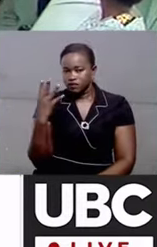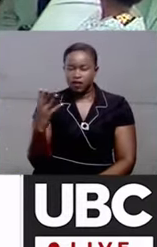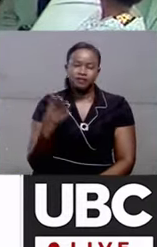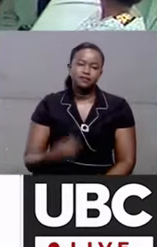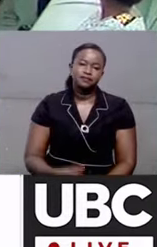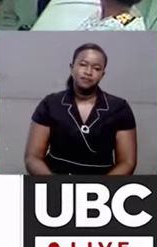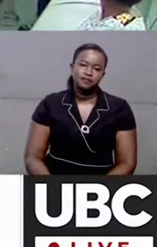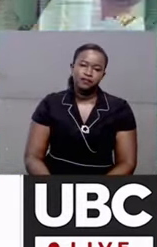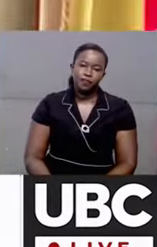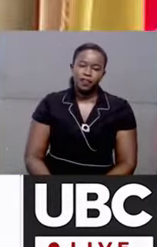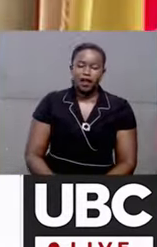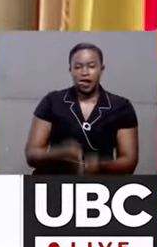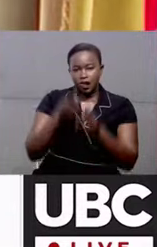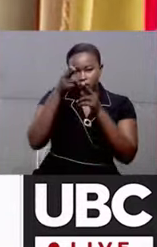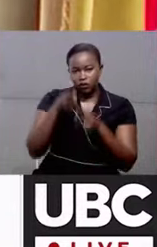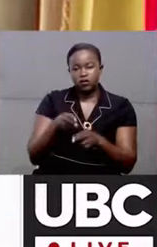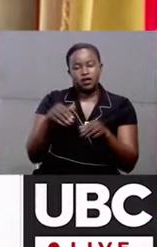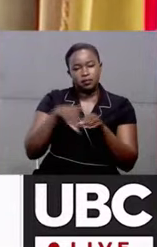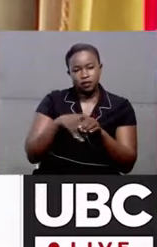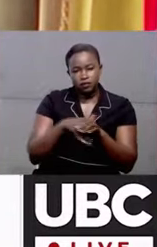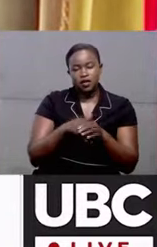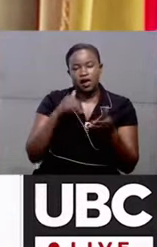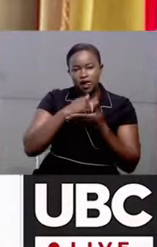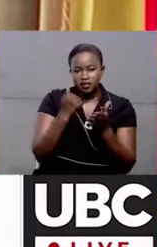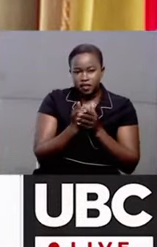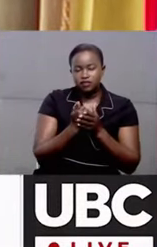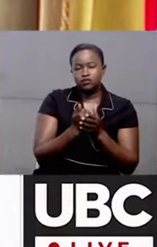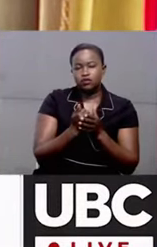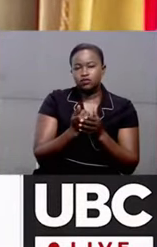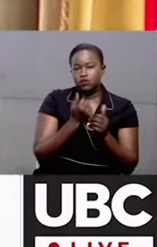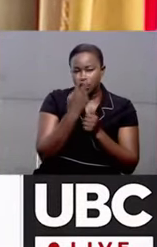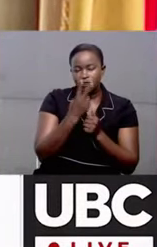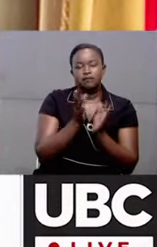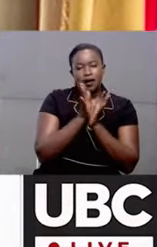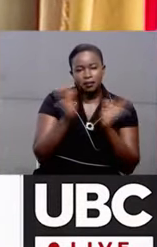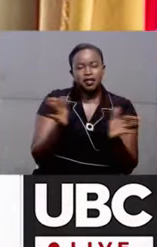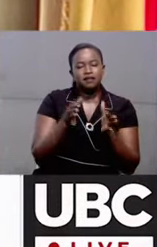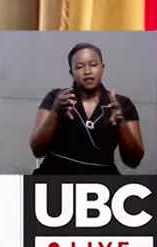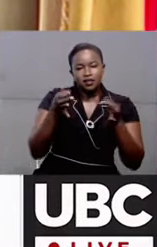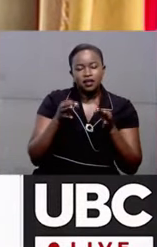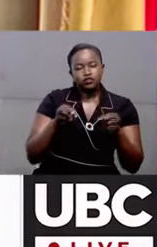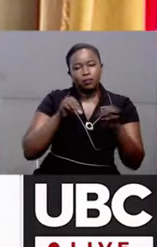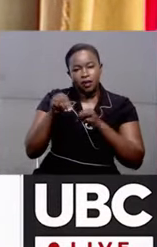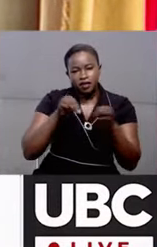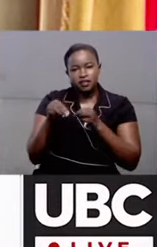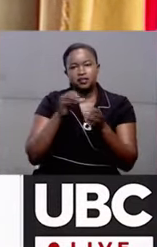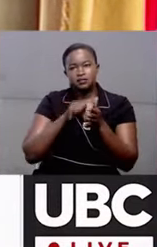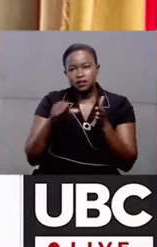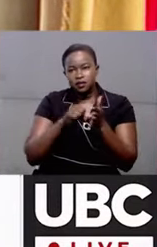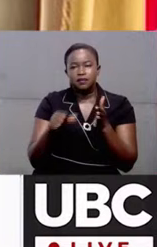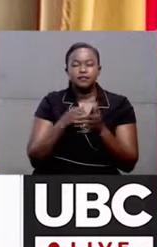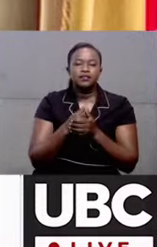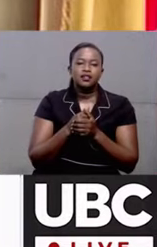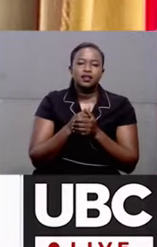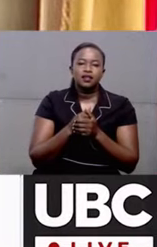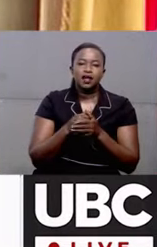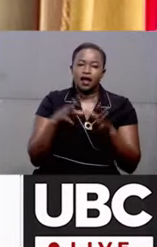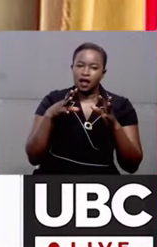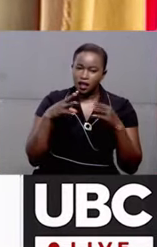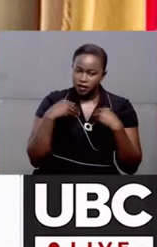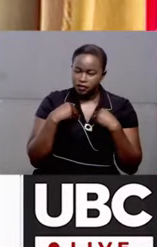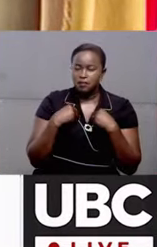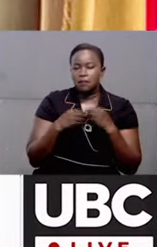2024-2025. Honorable members, Section 12 of the Public Finance Management Act 2015 mandates Parliament to